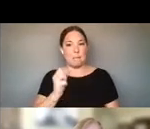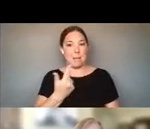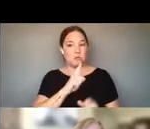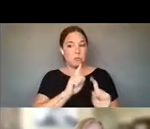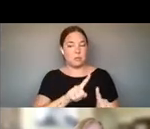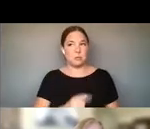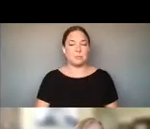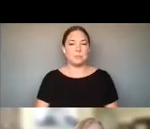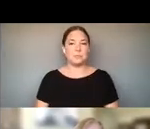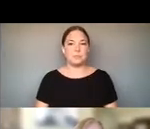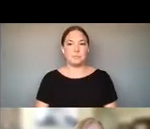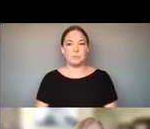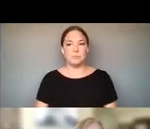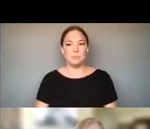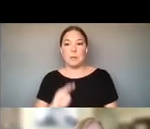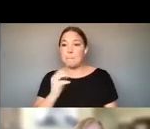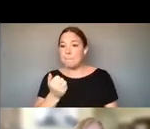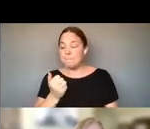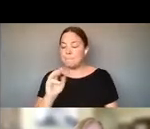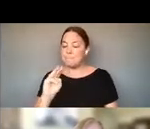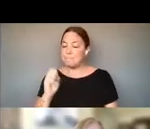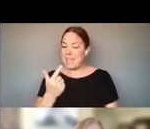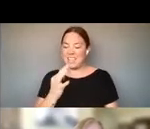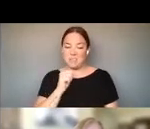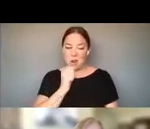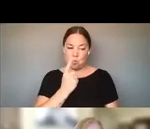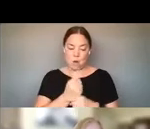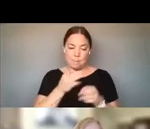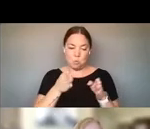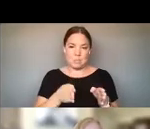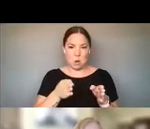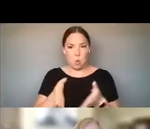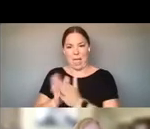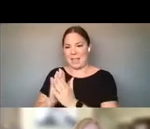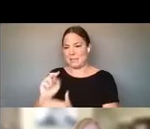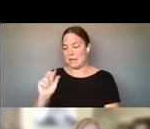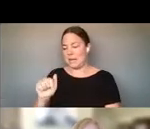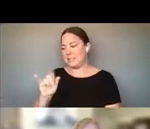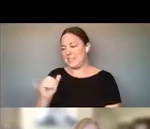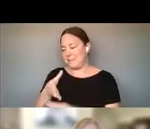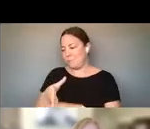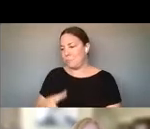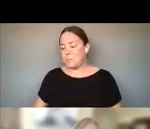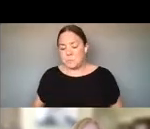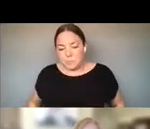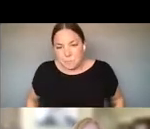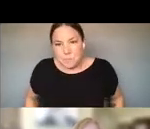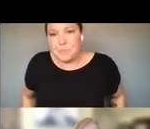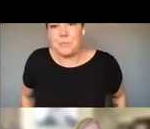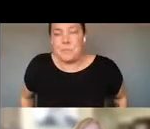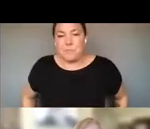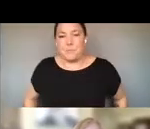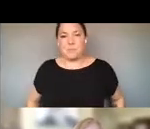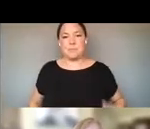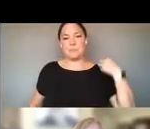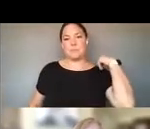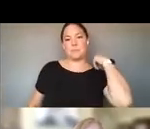And if, Meg, you're not the right person, then, then we'll pivot to, to Nancy. Um, here's the question. We